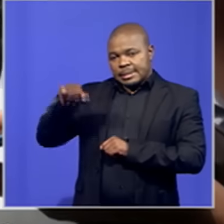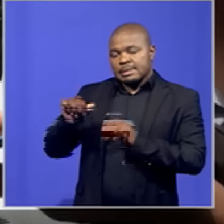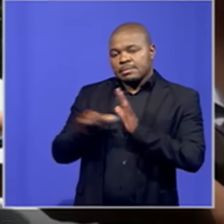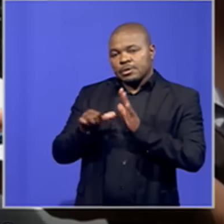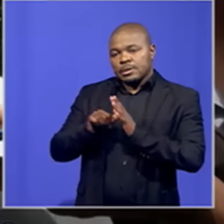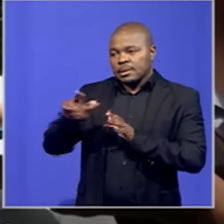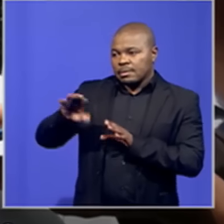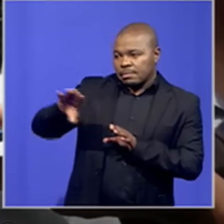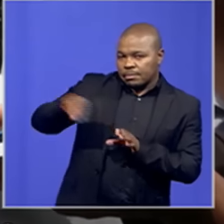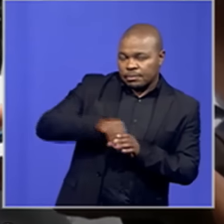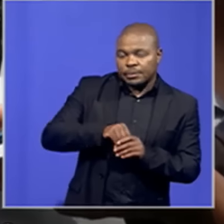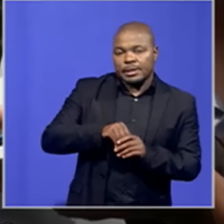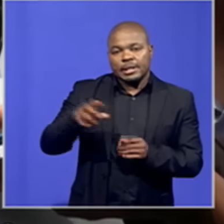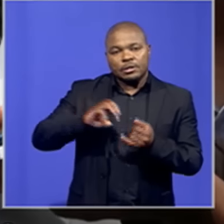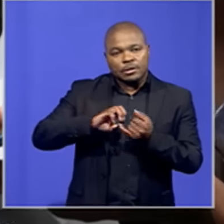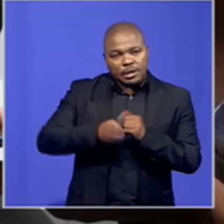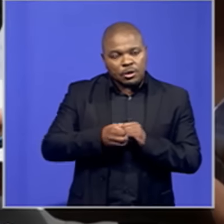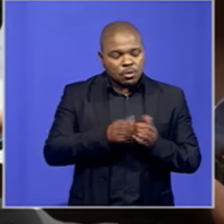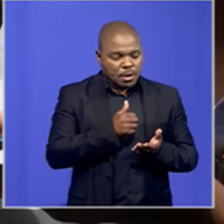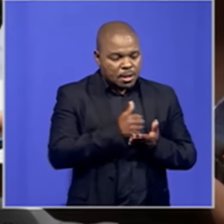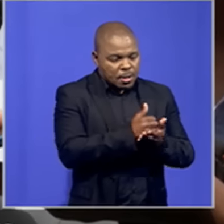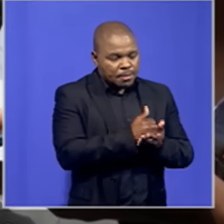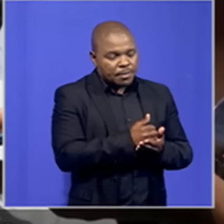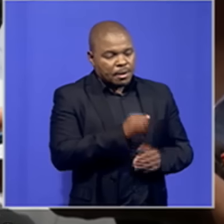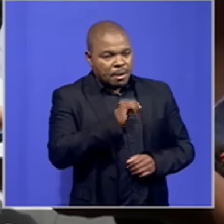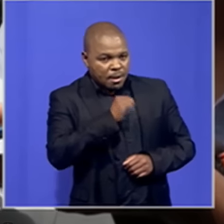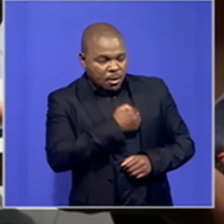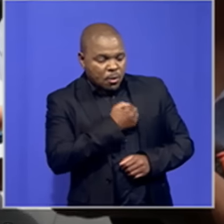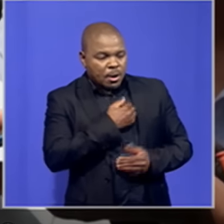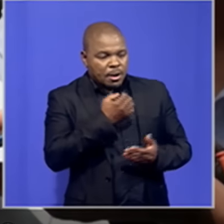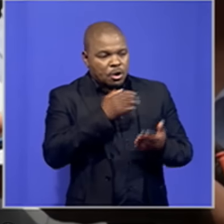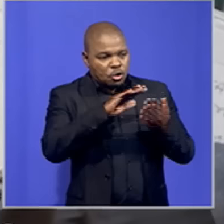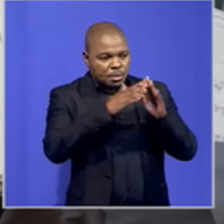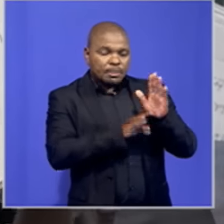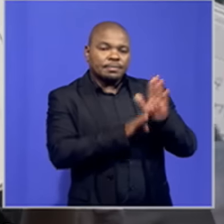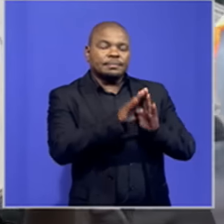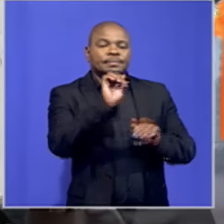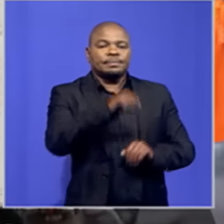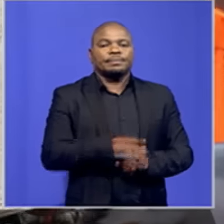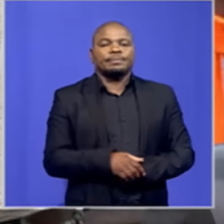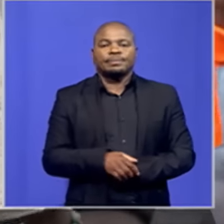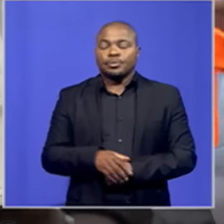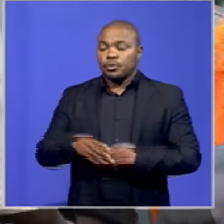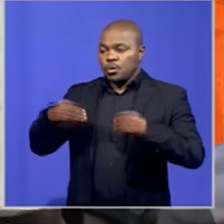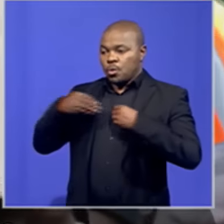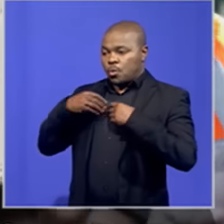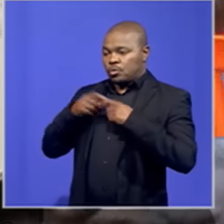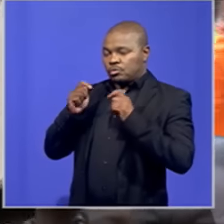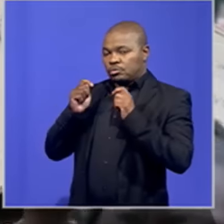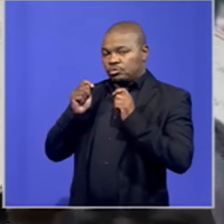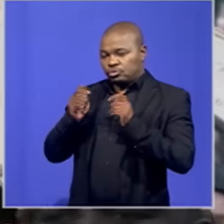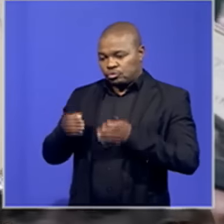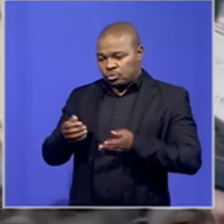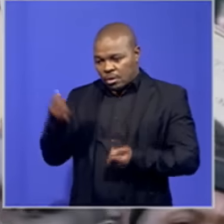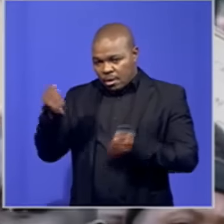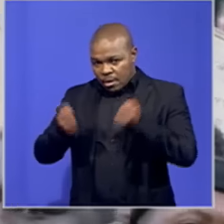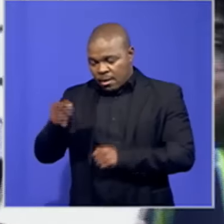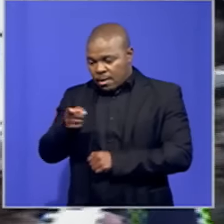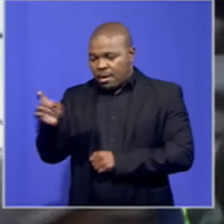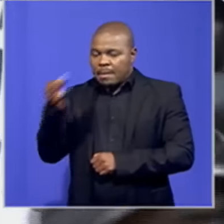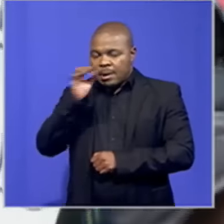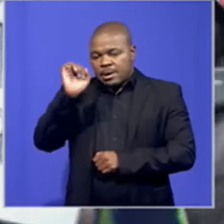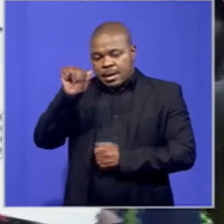participation in trying to assist in growing our communities. Beng ba dipalangwa tse di rwalang bana ba sekolo ba dumetse